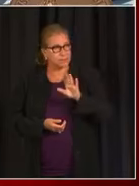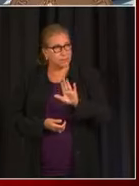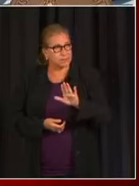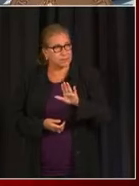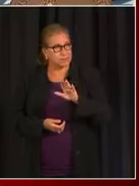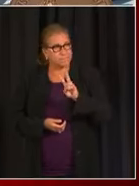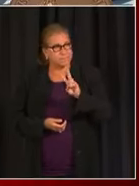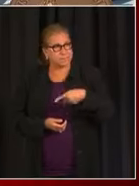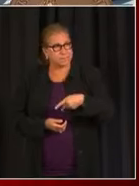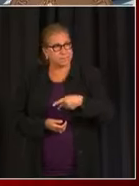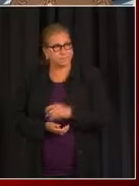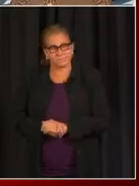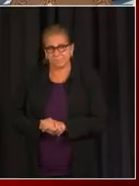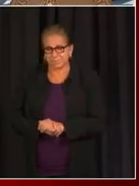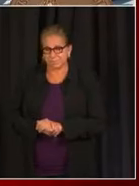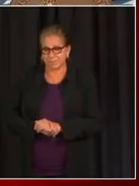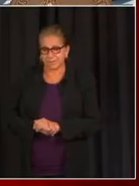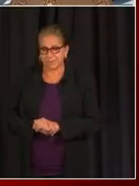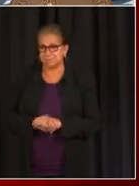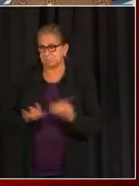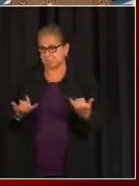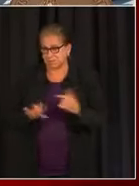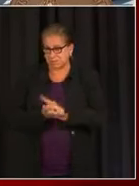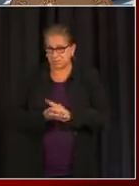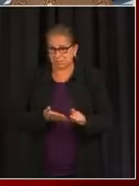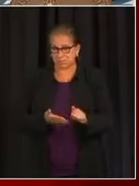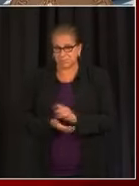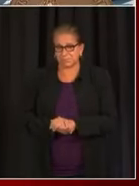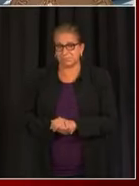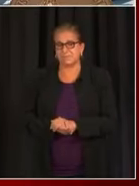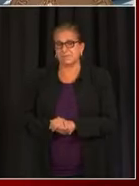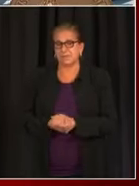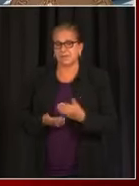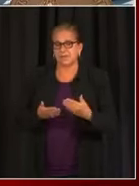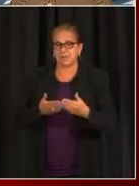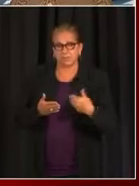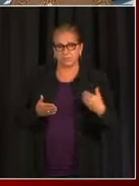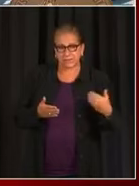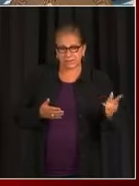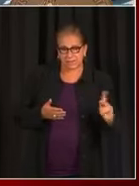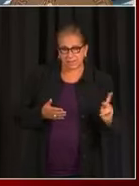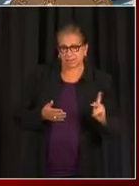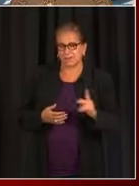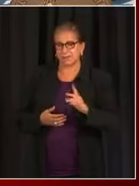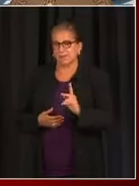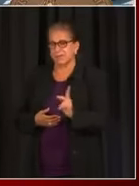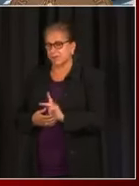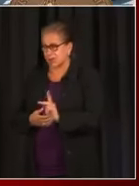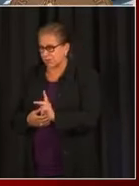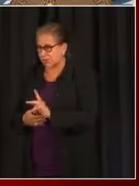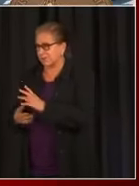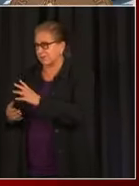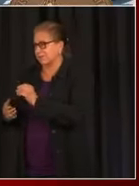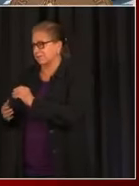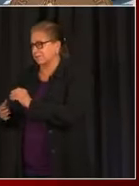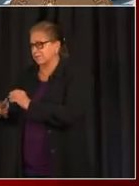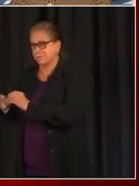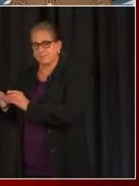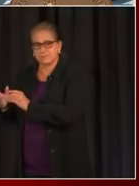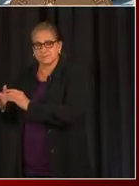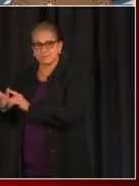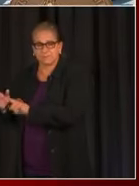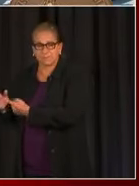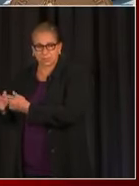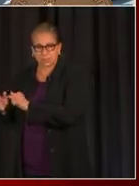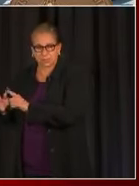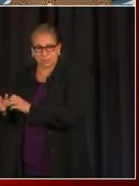leisure. Starting this week, getting ready for pre-K, tips for a smooth transition into school. The next